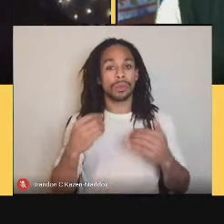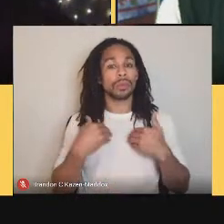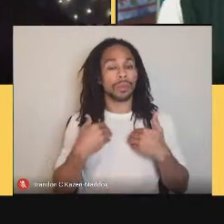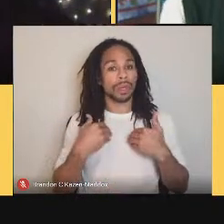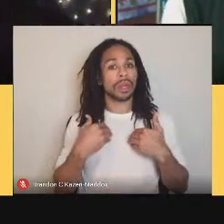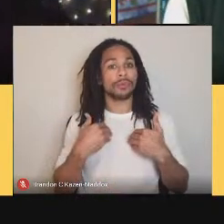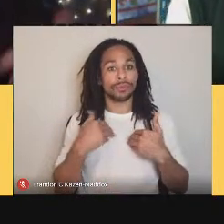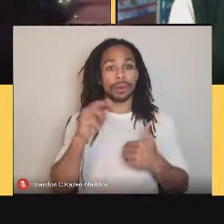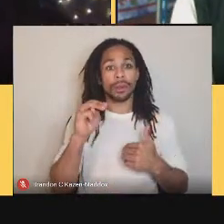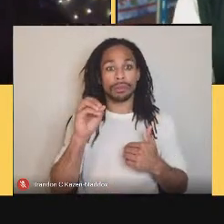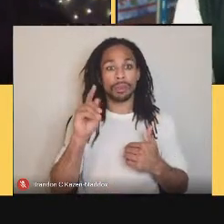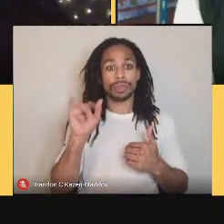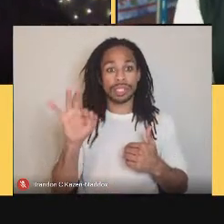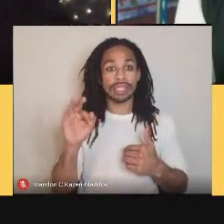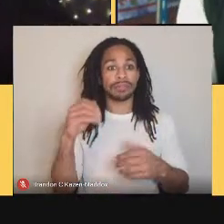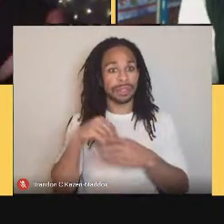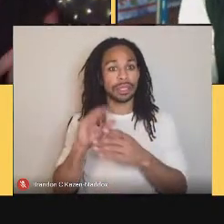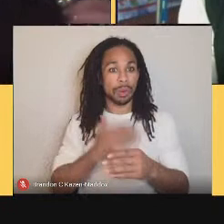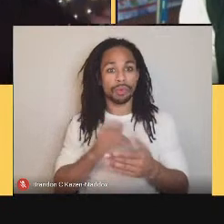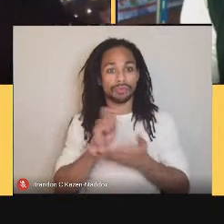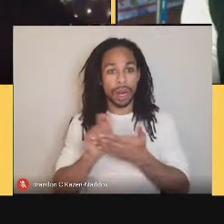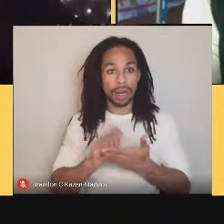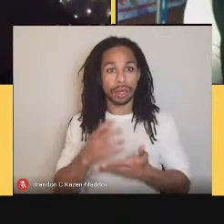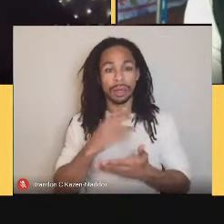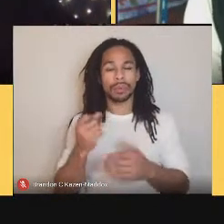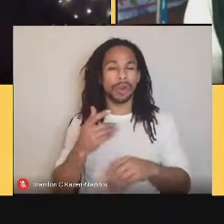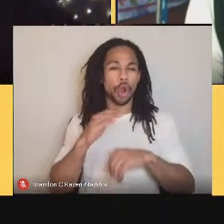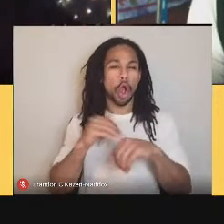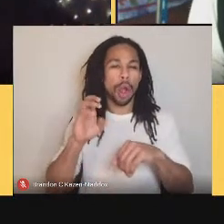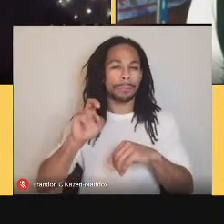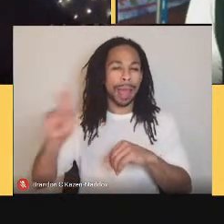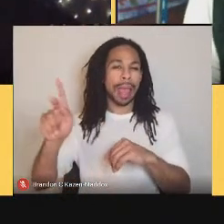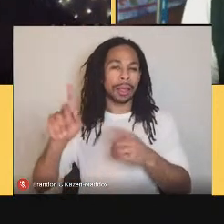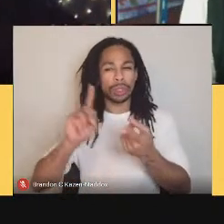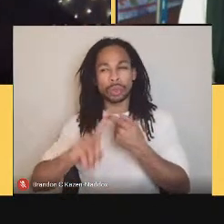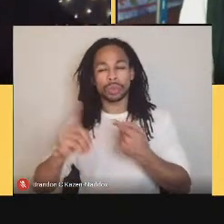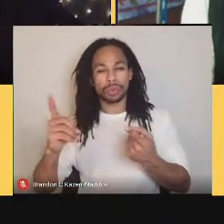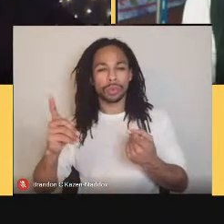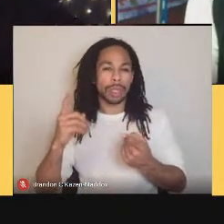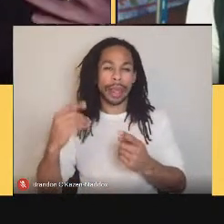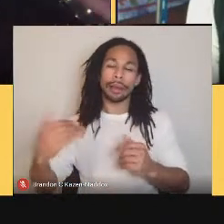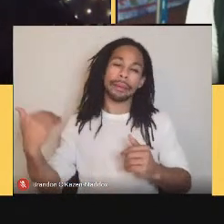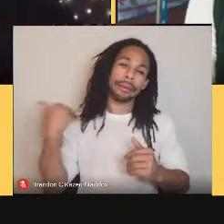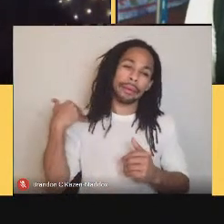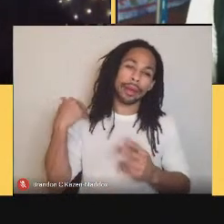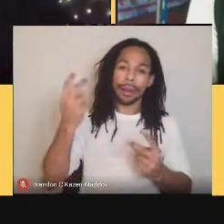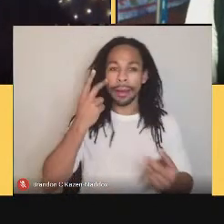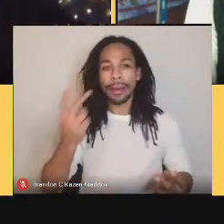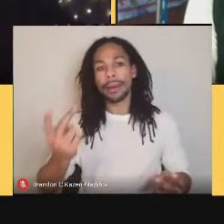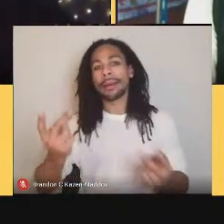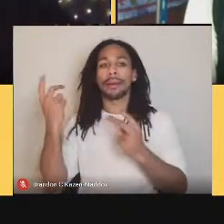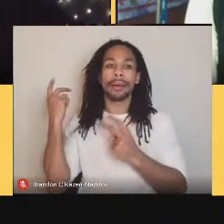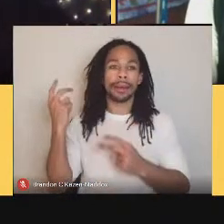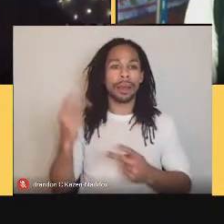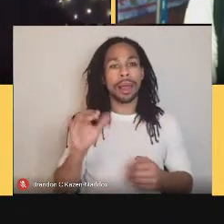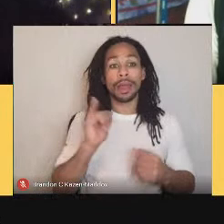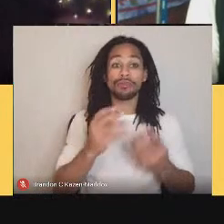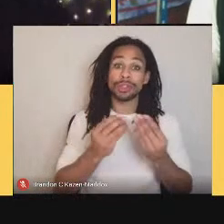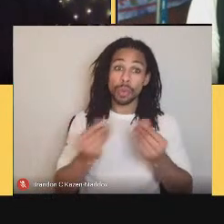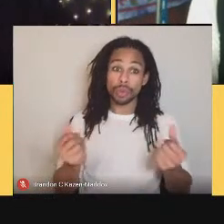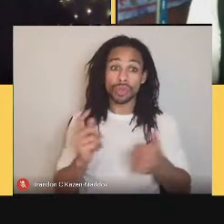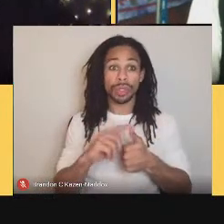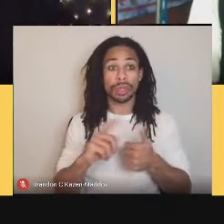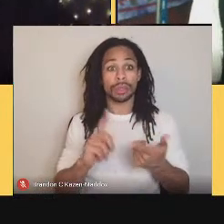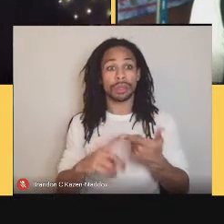in and call back to, right? Callbacks are super important in making good resolutions in fiction, right?